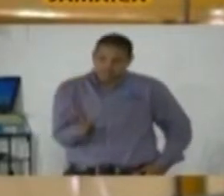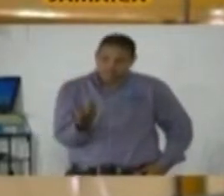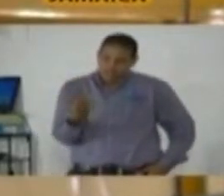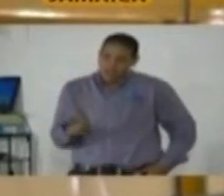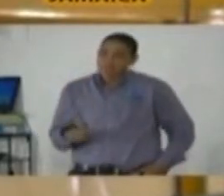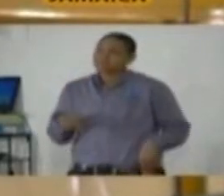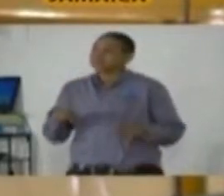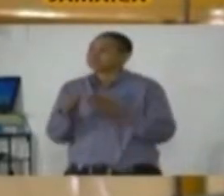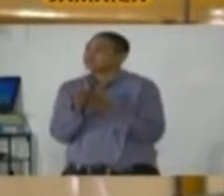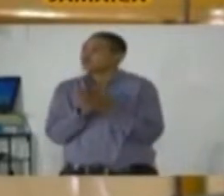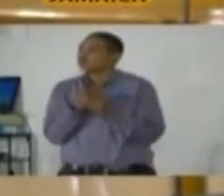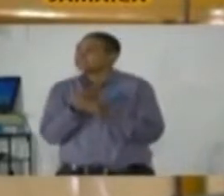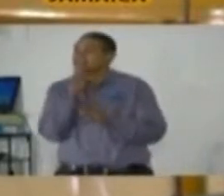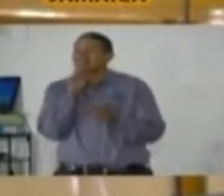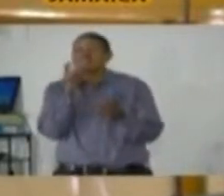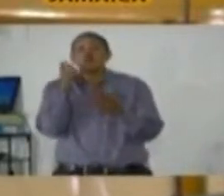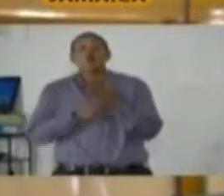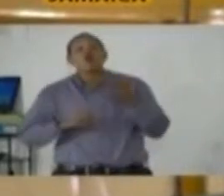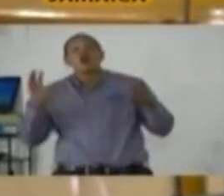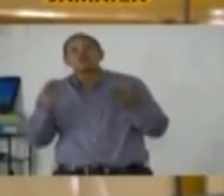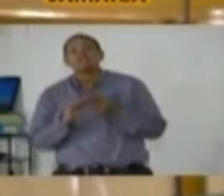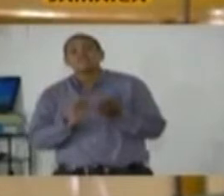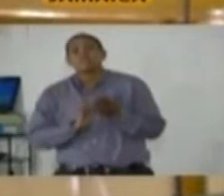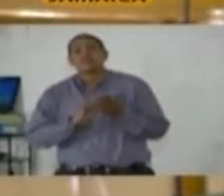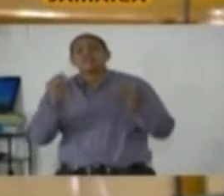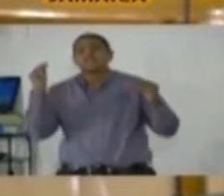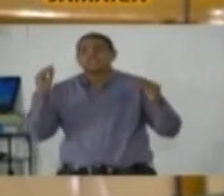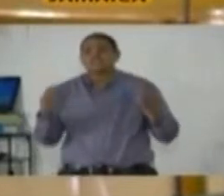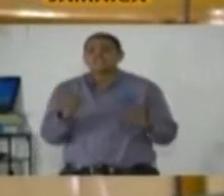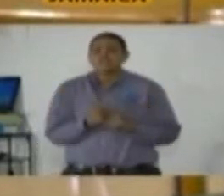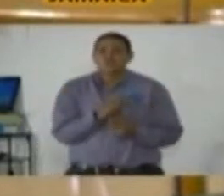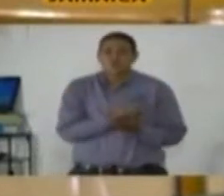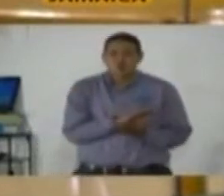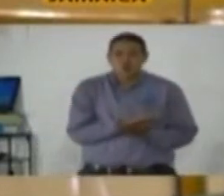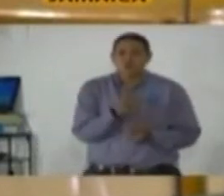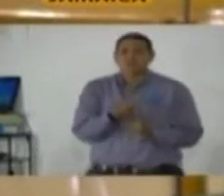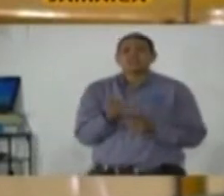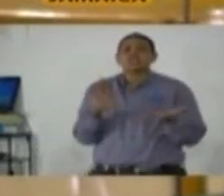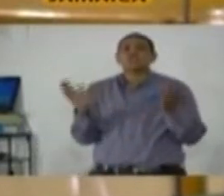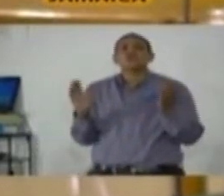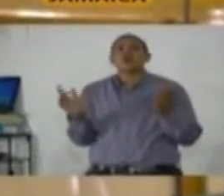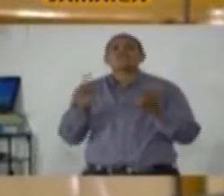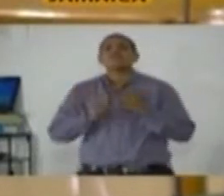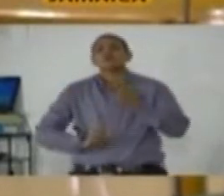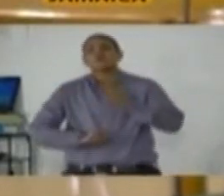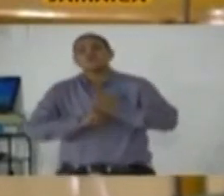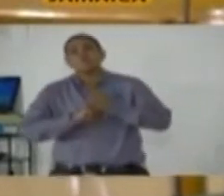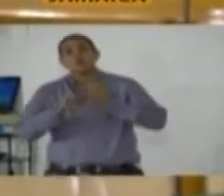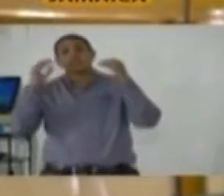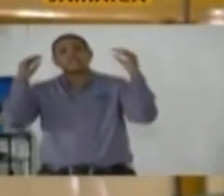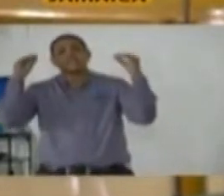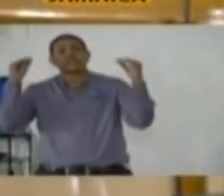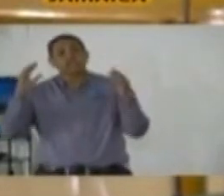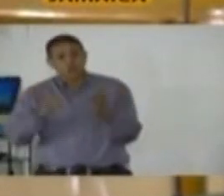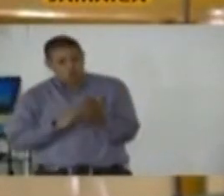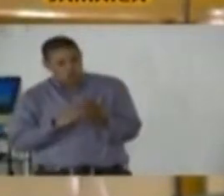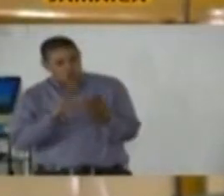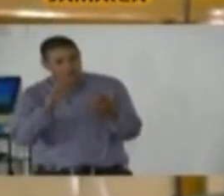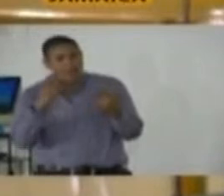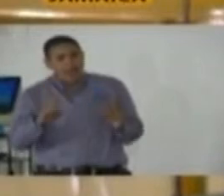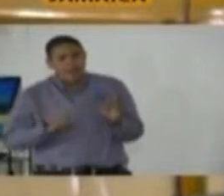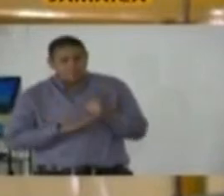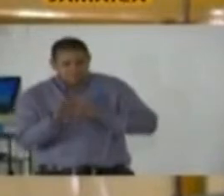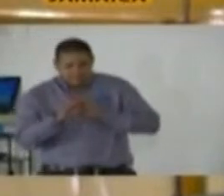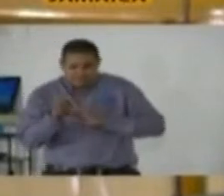This accounts for the cost of additional teachers for multi-grade schools, resources to support teaching and learning, the development of